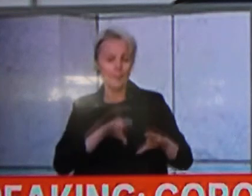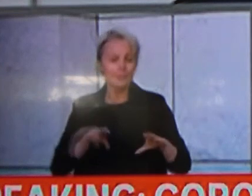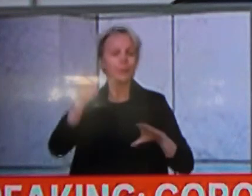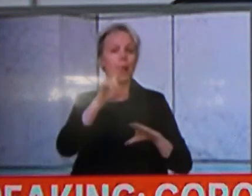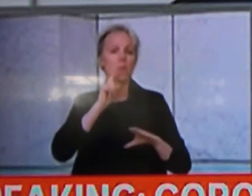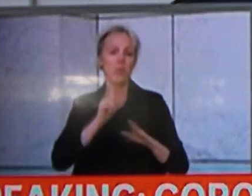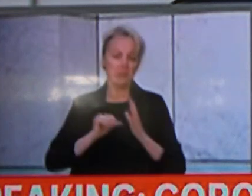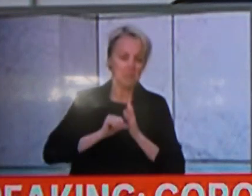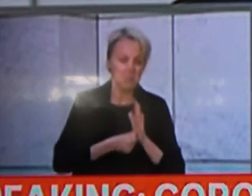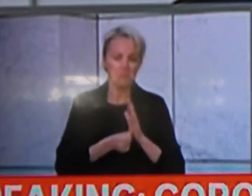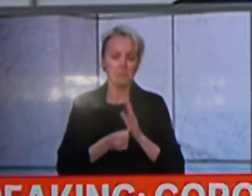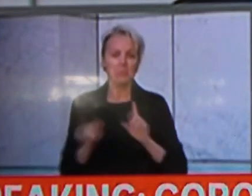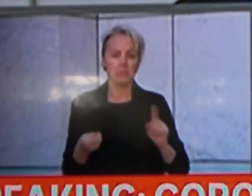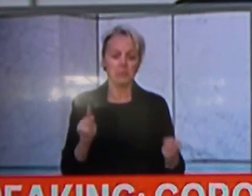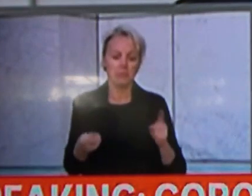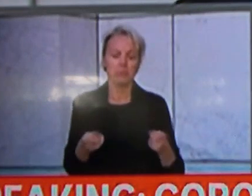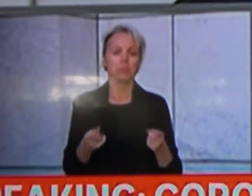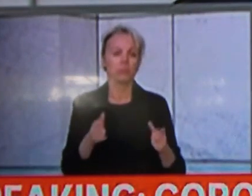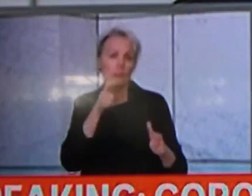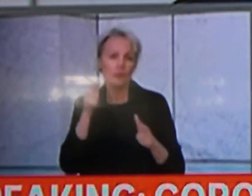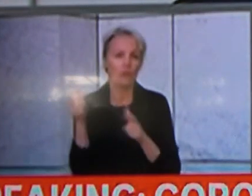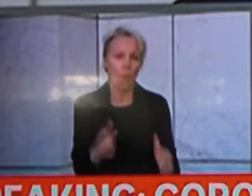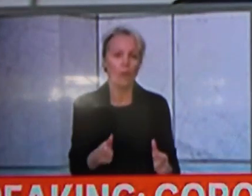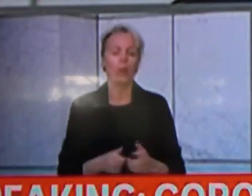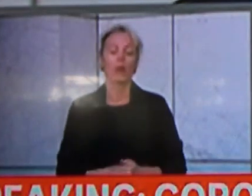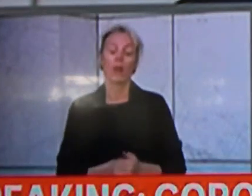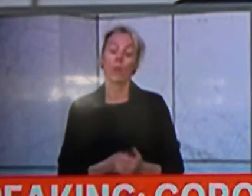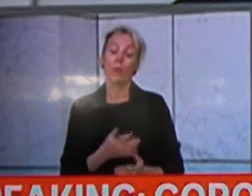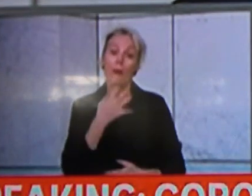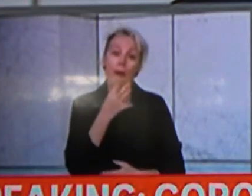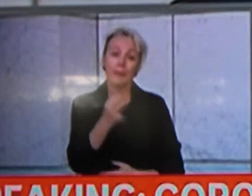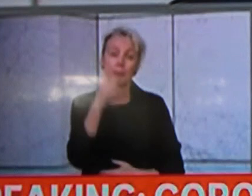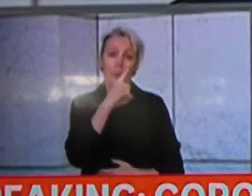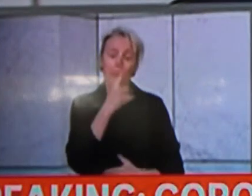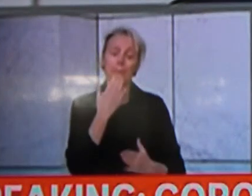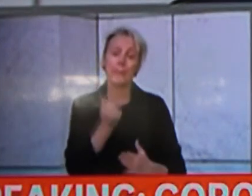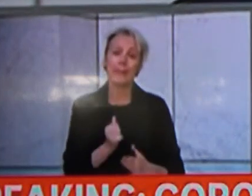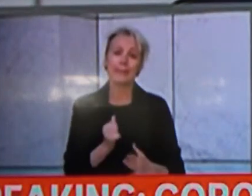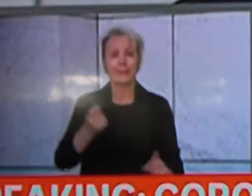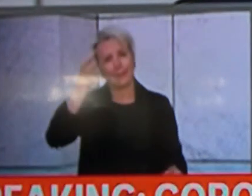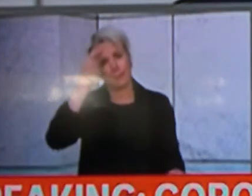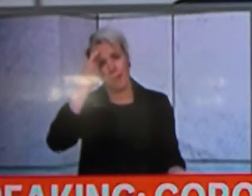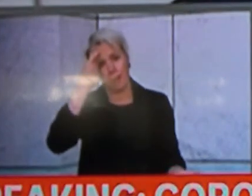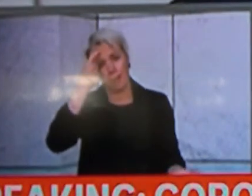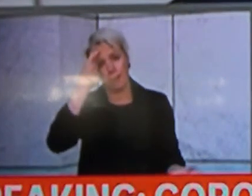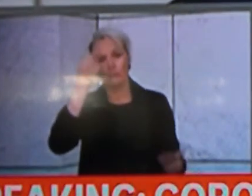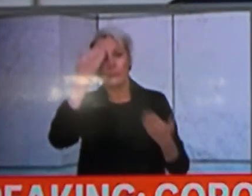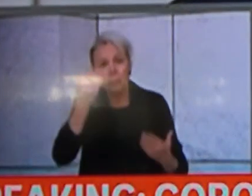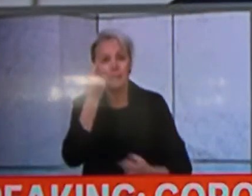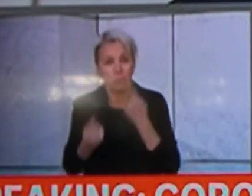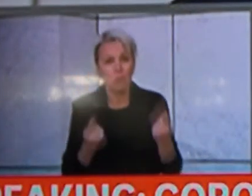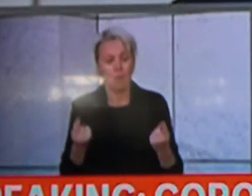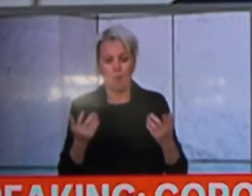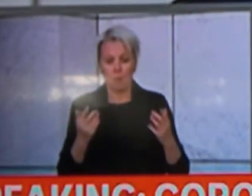simply appealing to people to show common sense, to respect each other and do the right